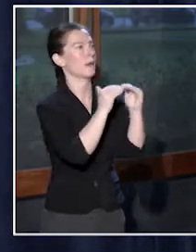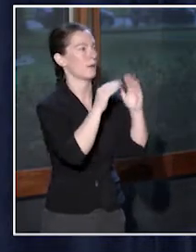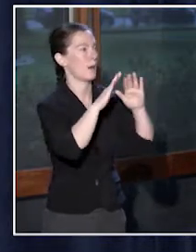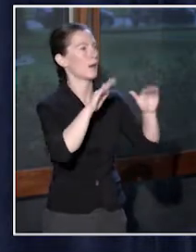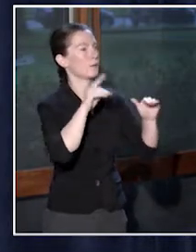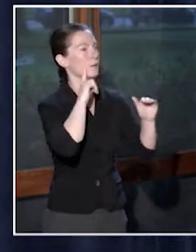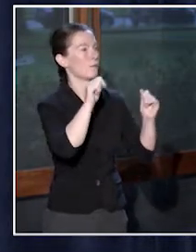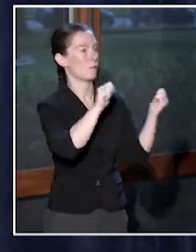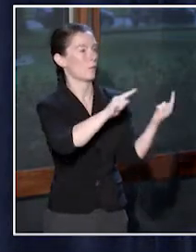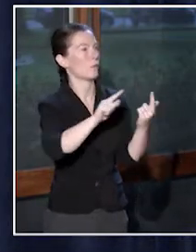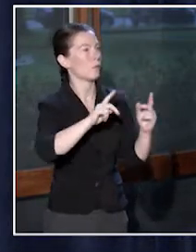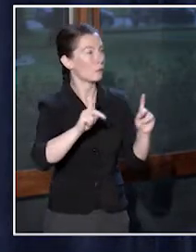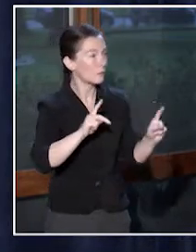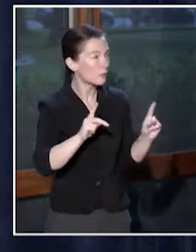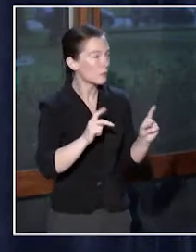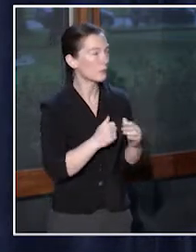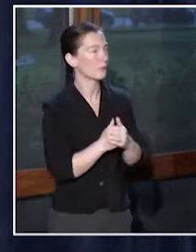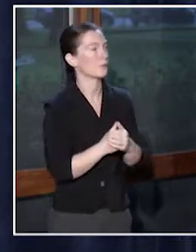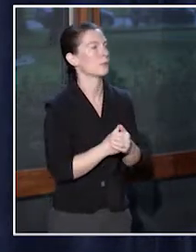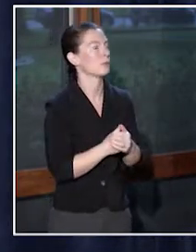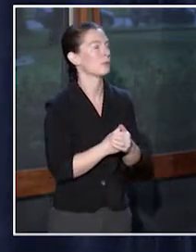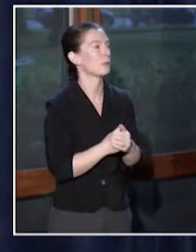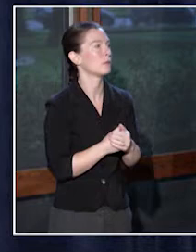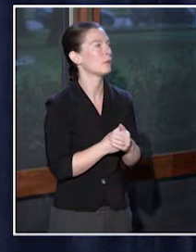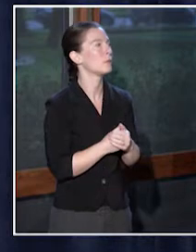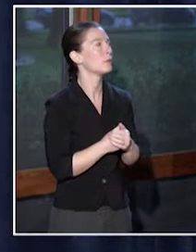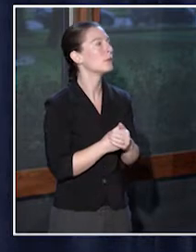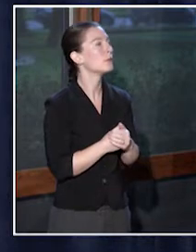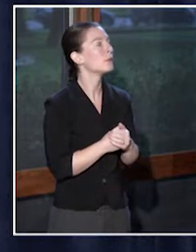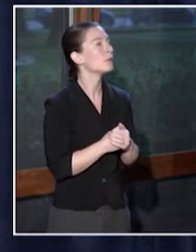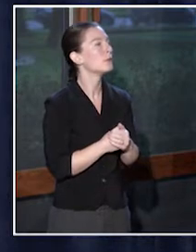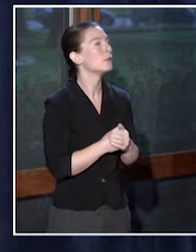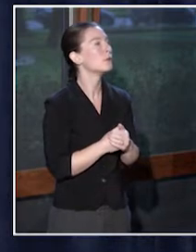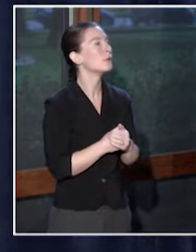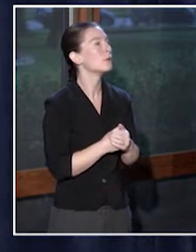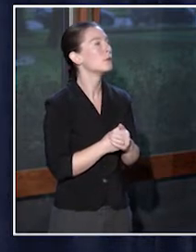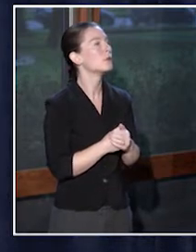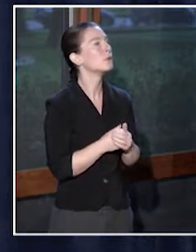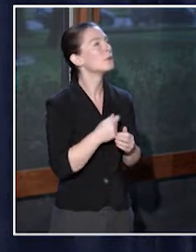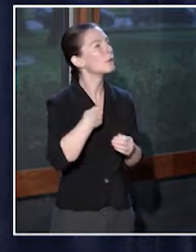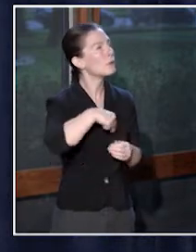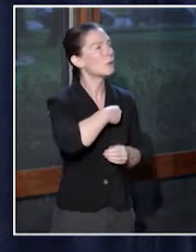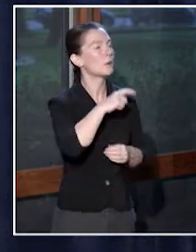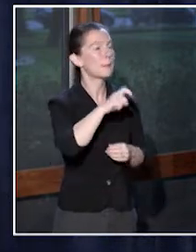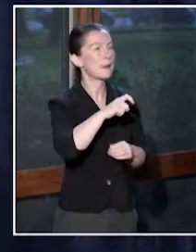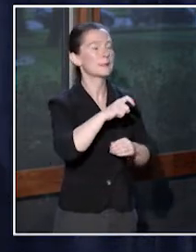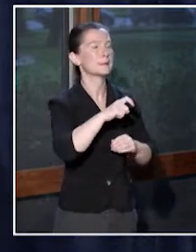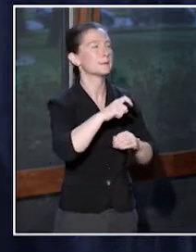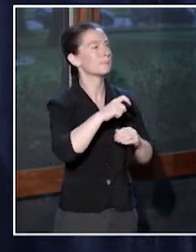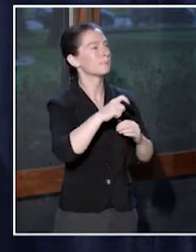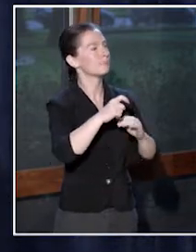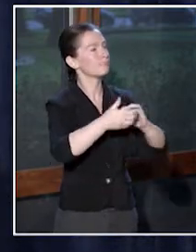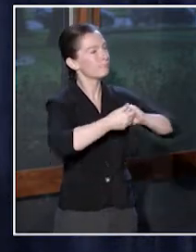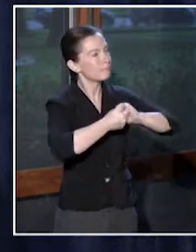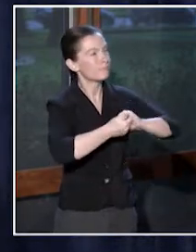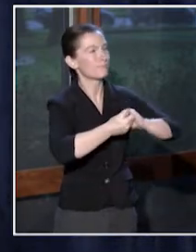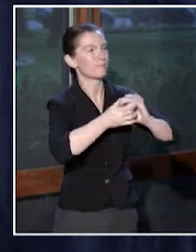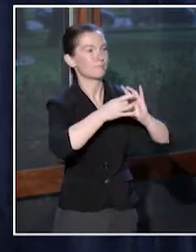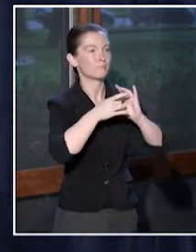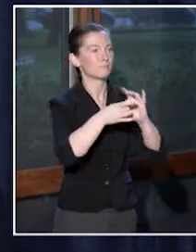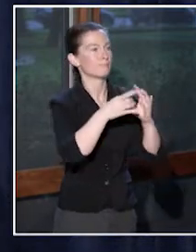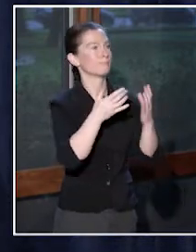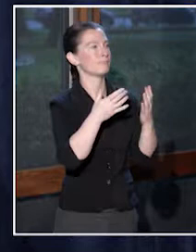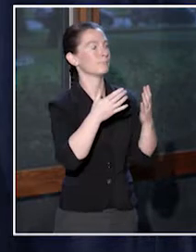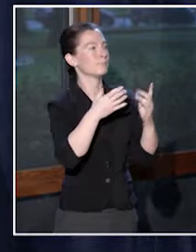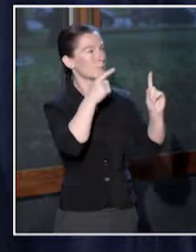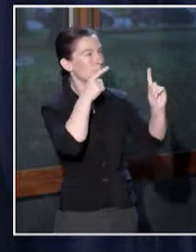sure that we lock together arm in arm, hand in hand, and move forward towards a reality that affirms